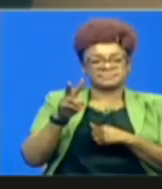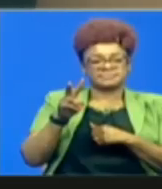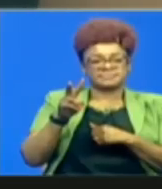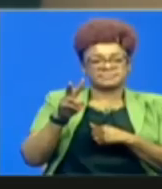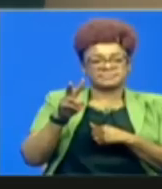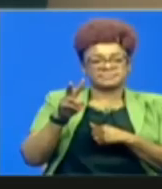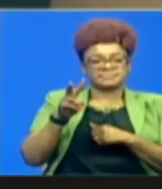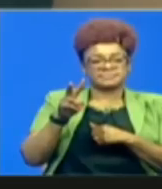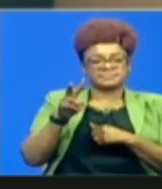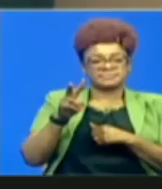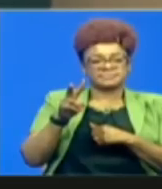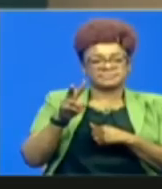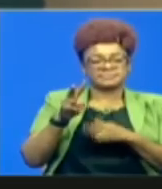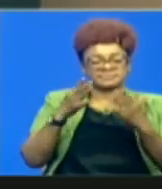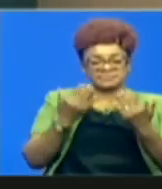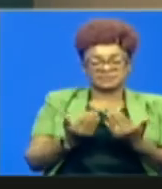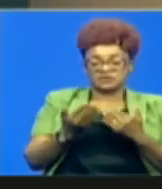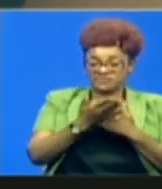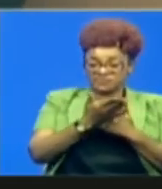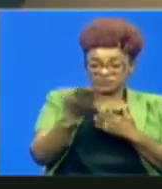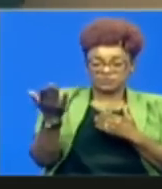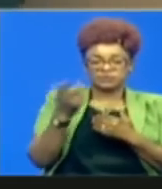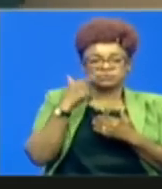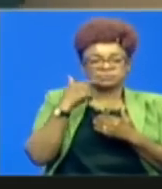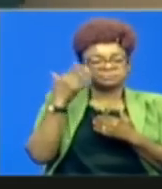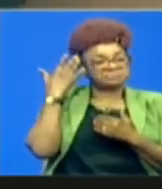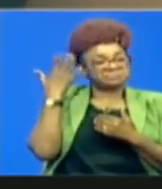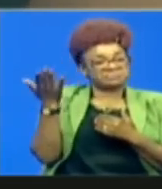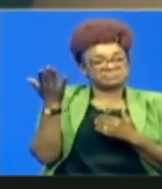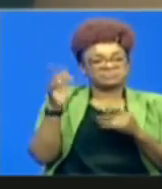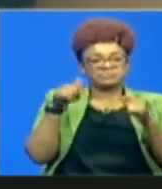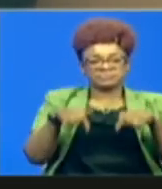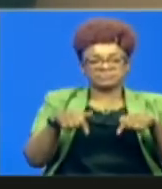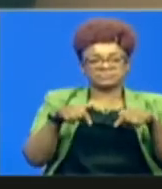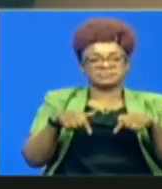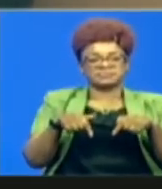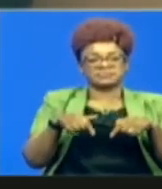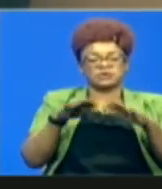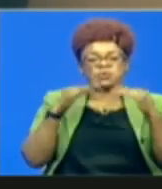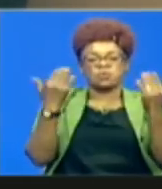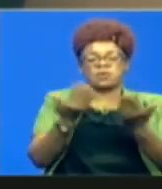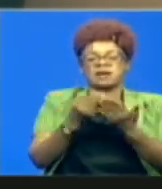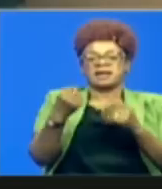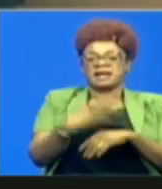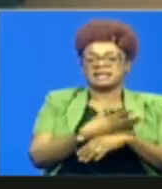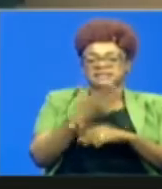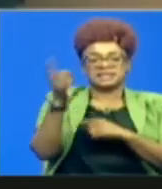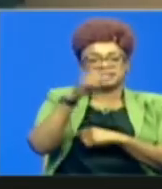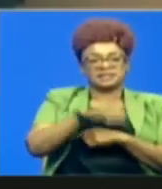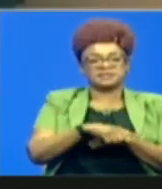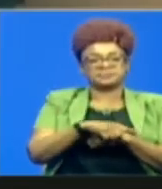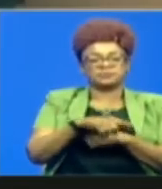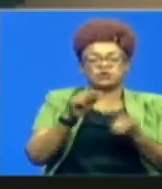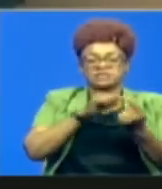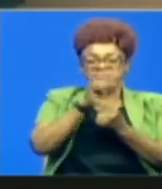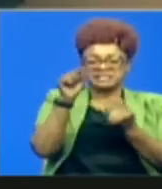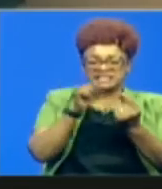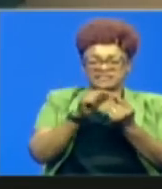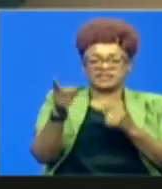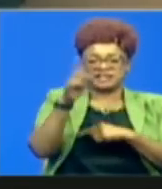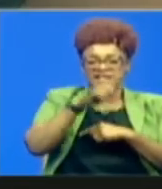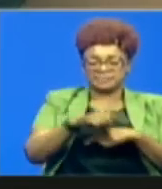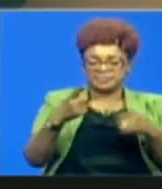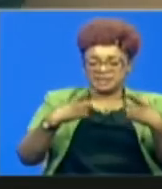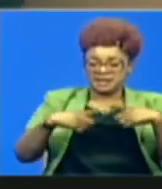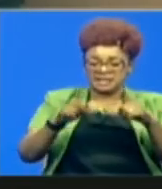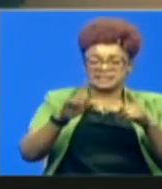All right, now for those of you who perhaps don't know, today is World Cancer Day. And on this specific day, let's just bring